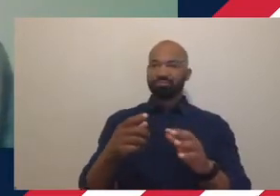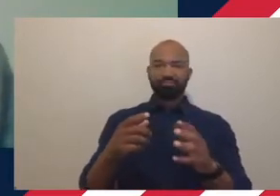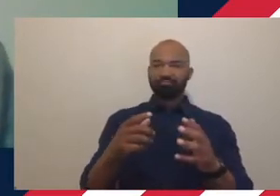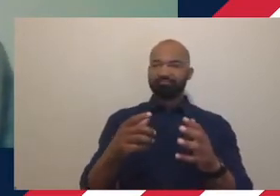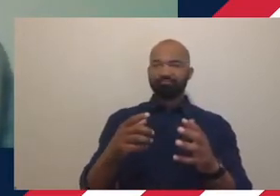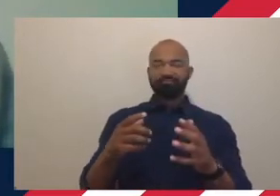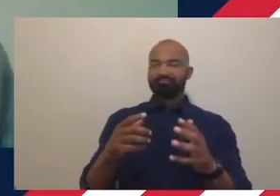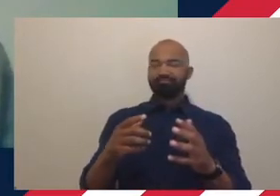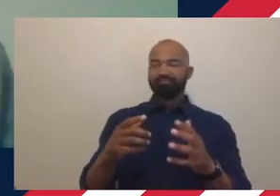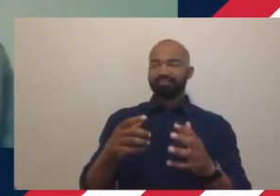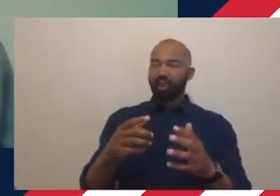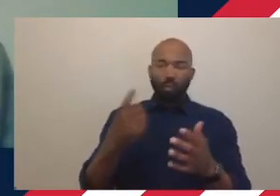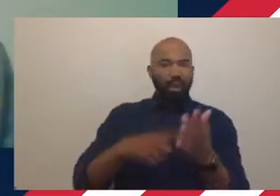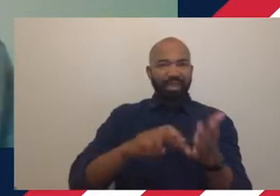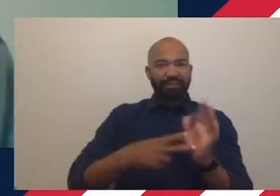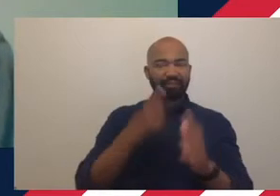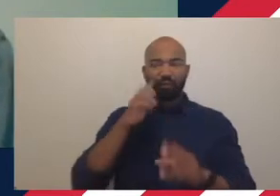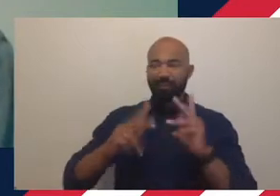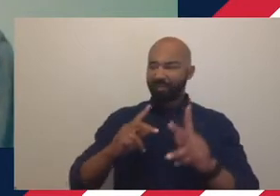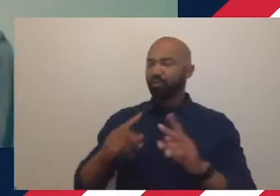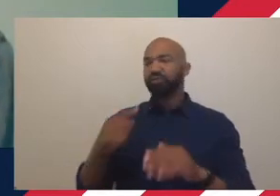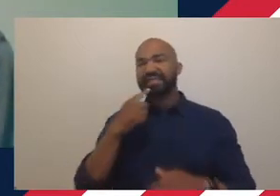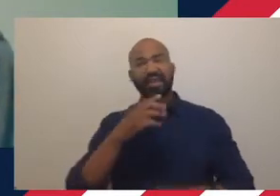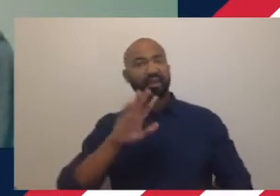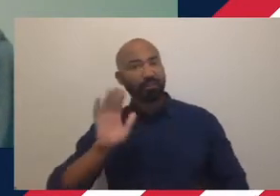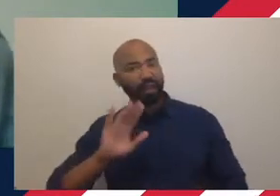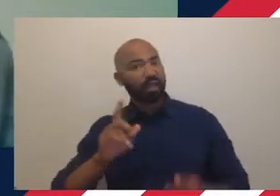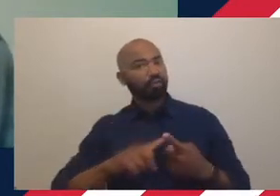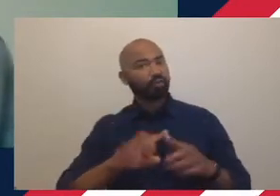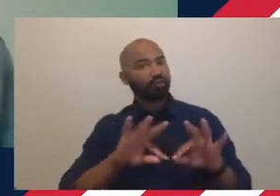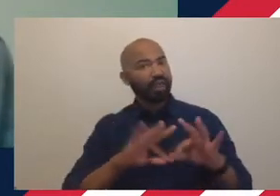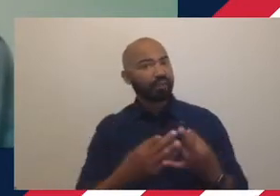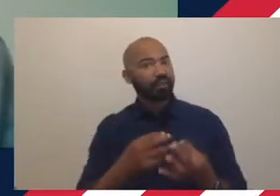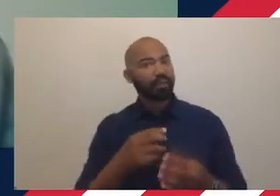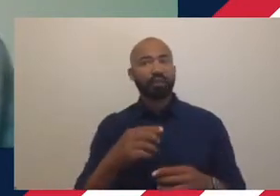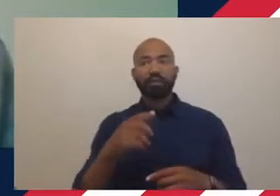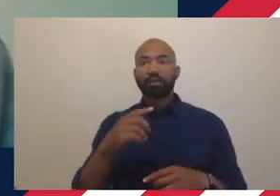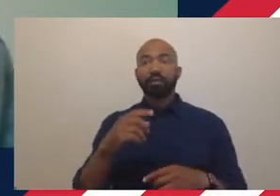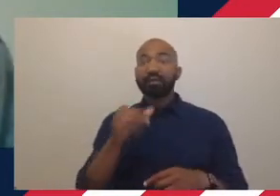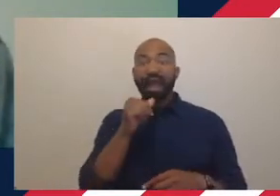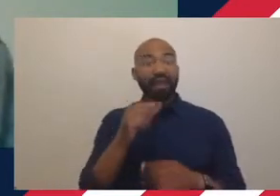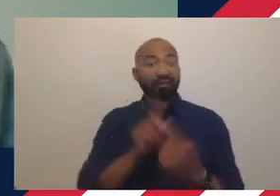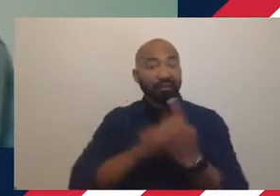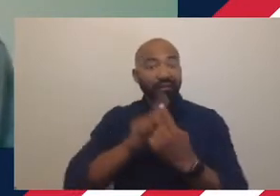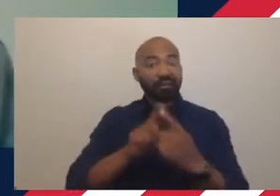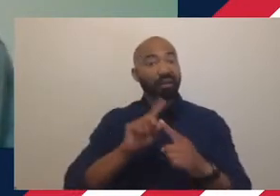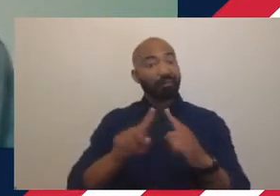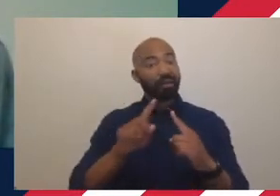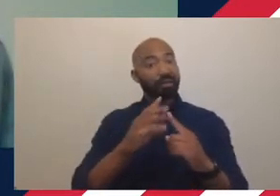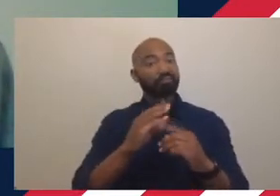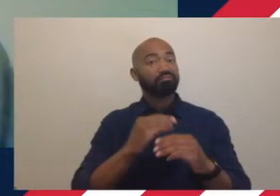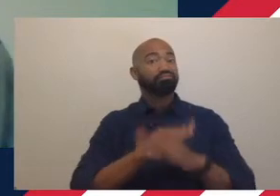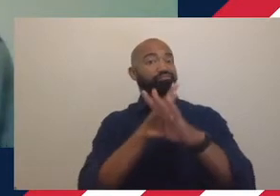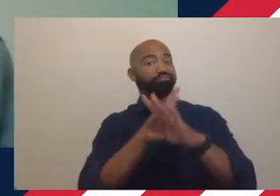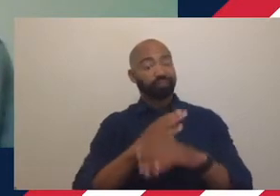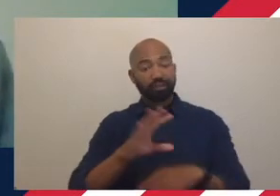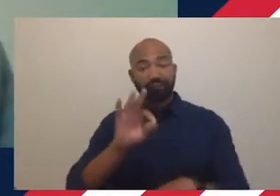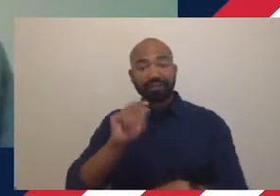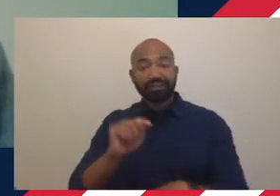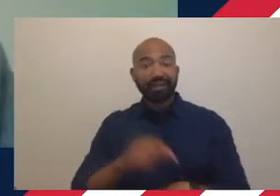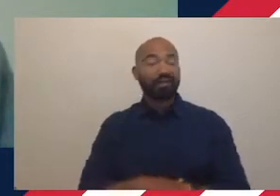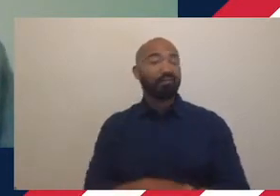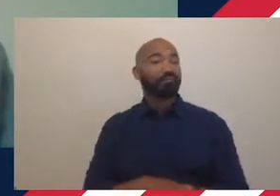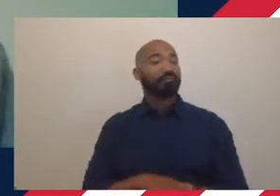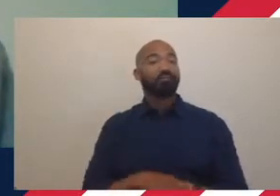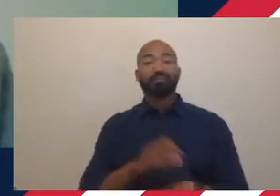to family members on FaceTime or Skype while struggling to breathe or even unconscious